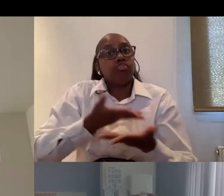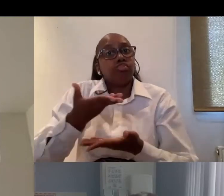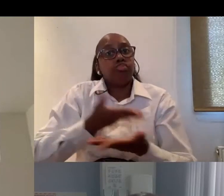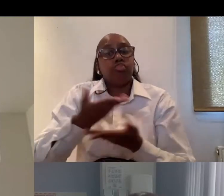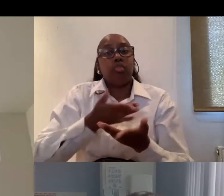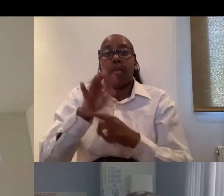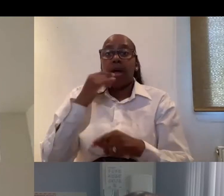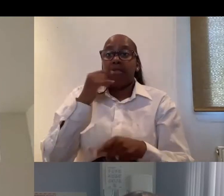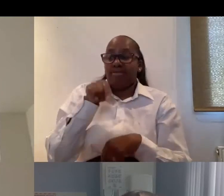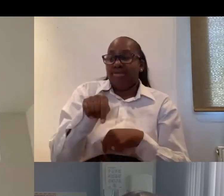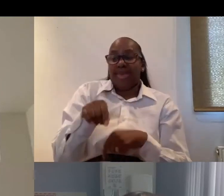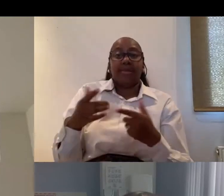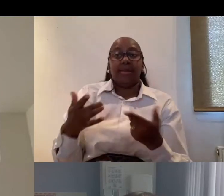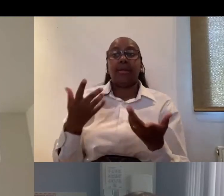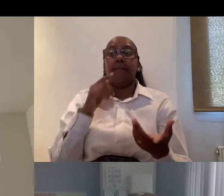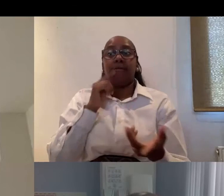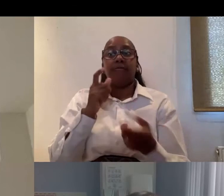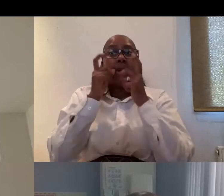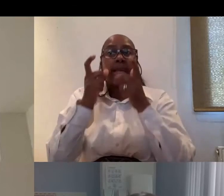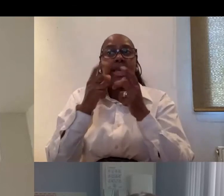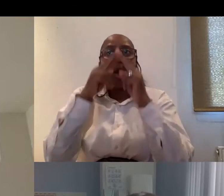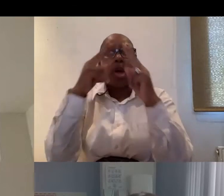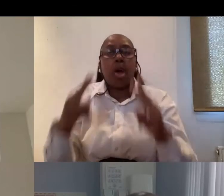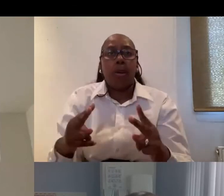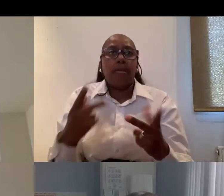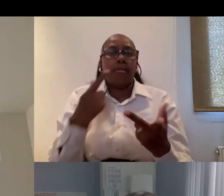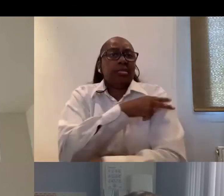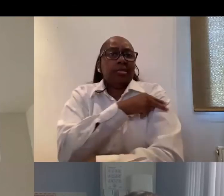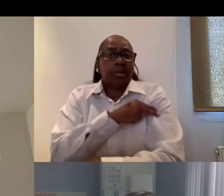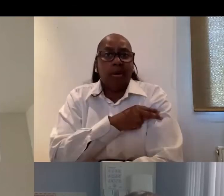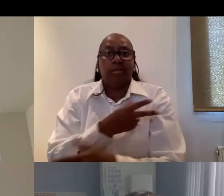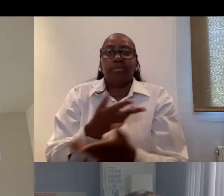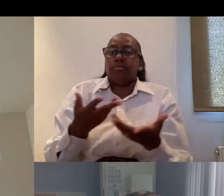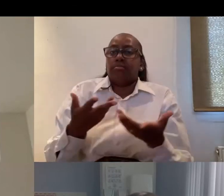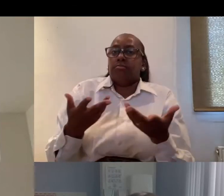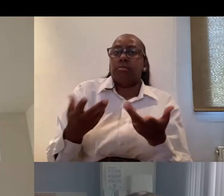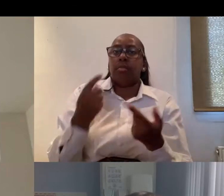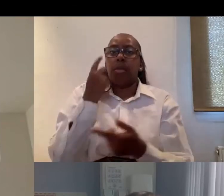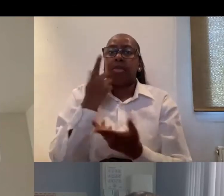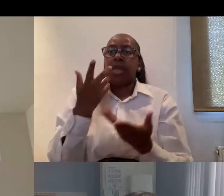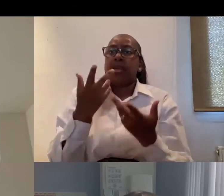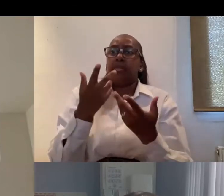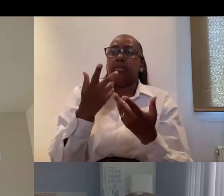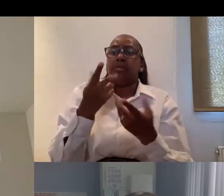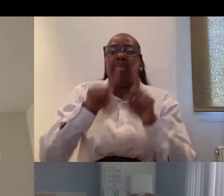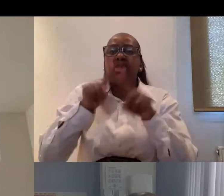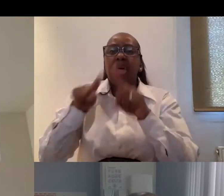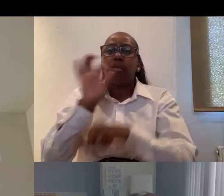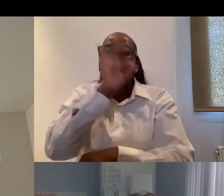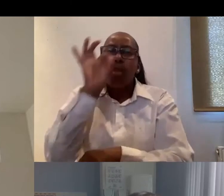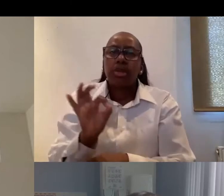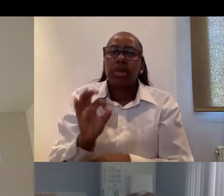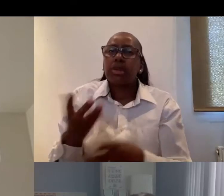webinar primarily is intended for care home staff, but obviously I think many of the questions that they will